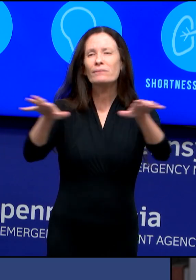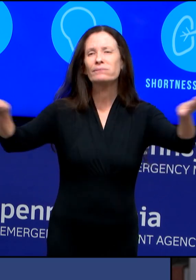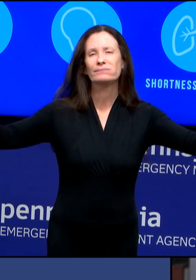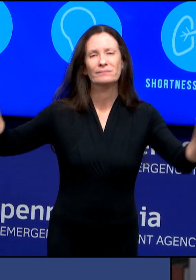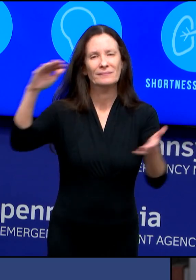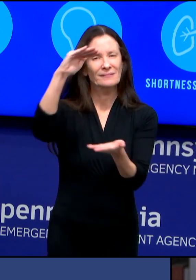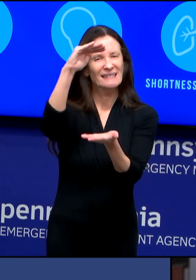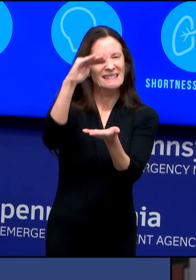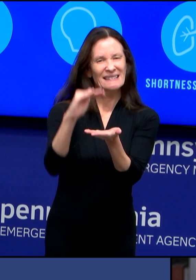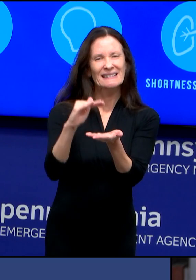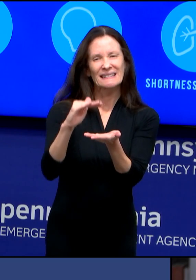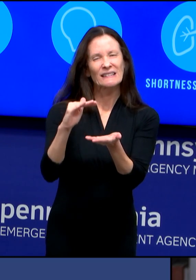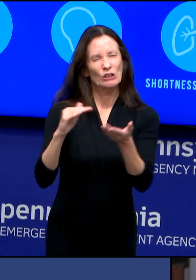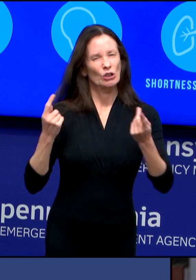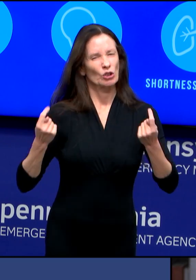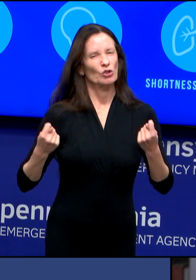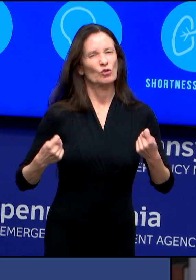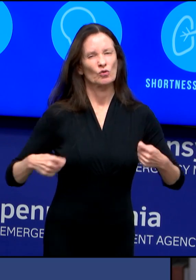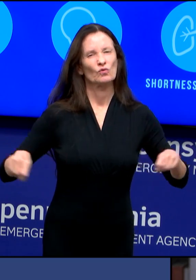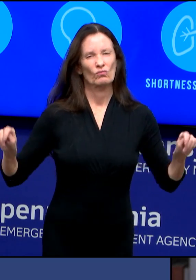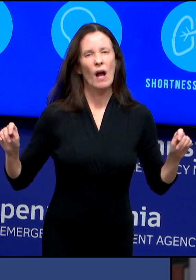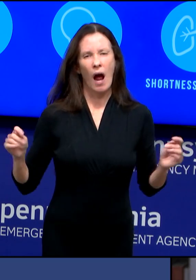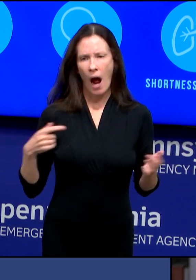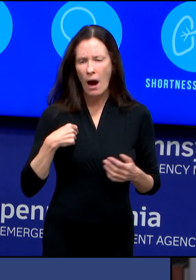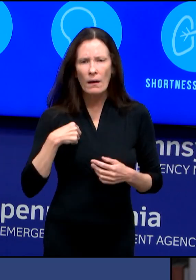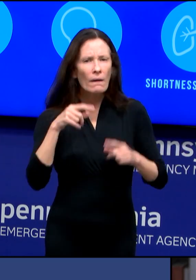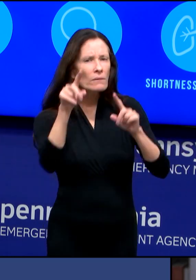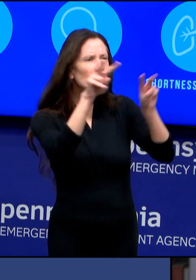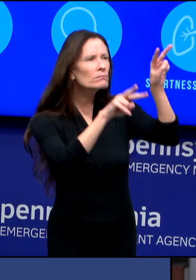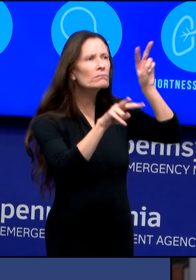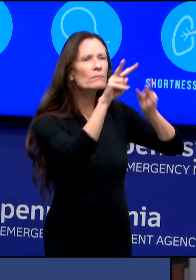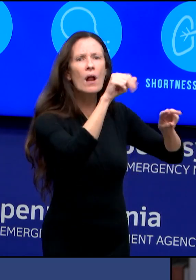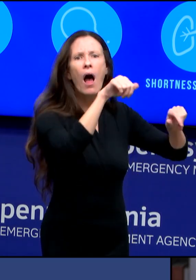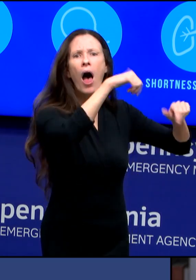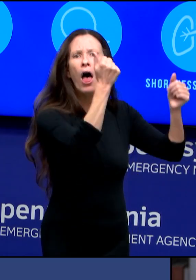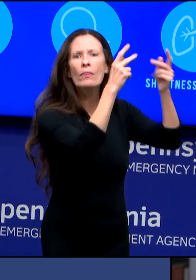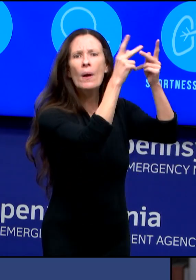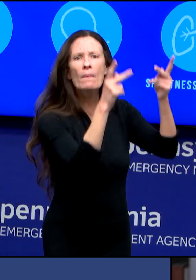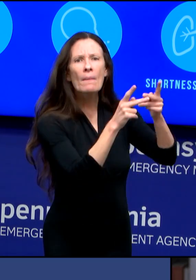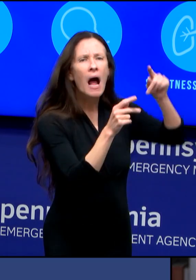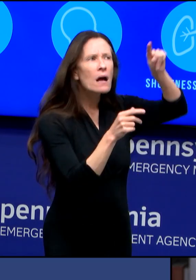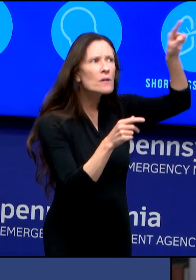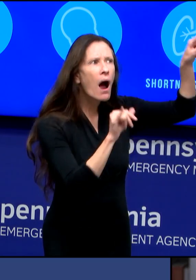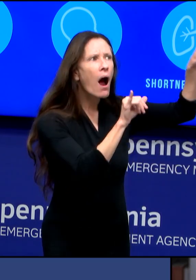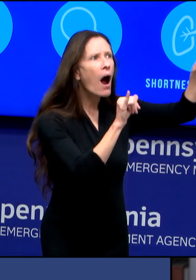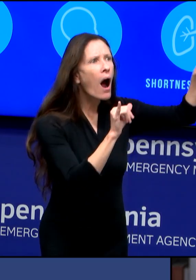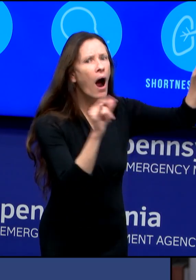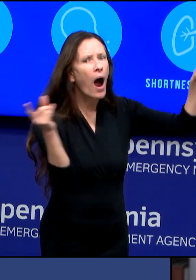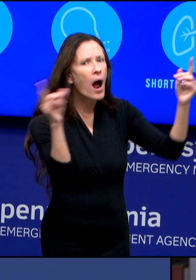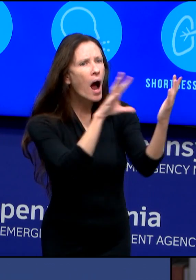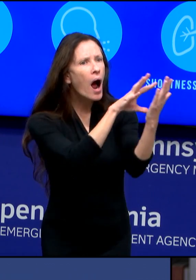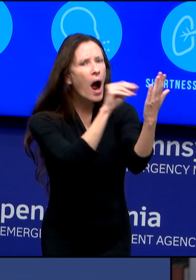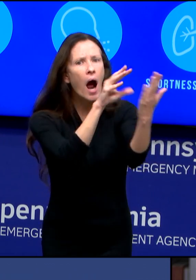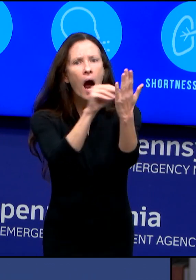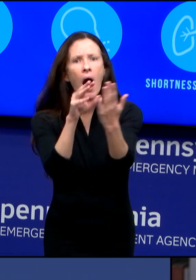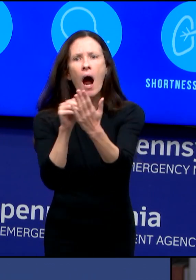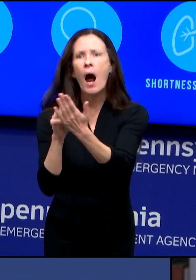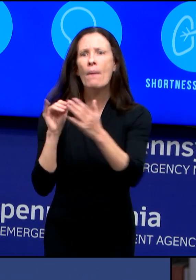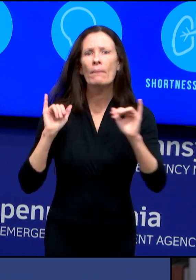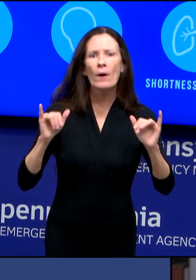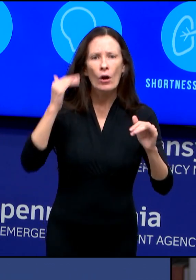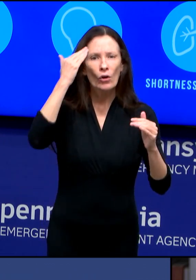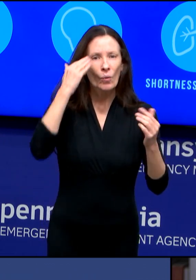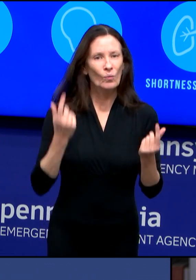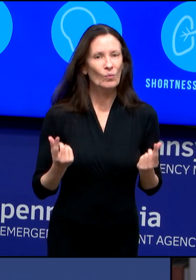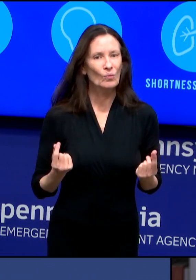buy time, again, to allow our healthcare system to build the capacity they need to deal with this epidemic. And then as a